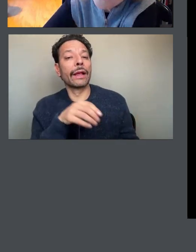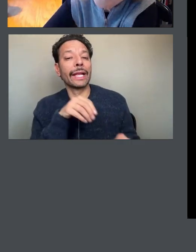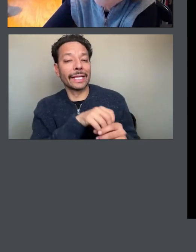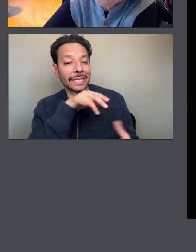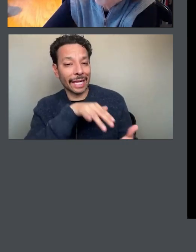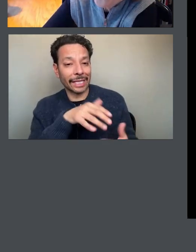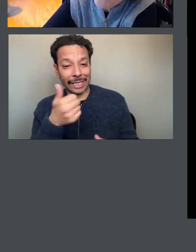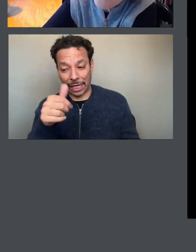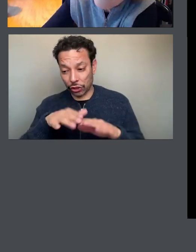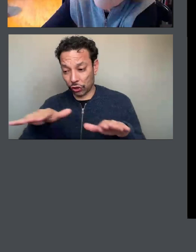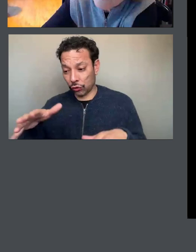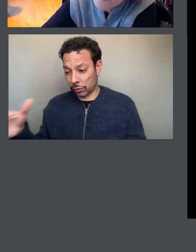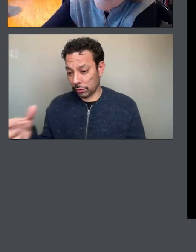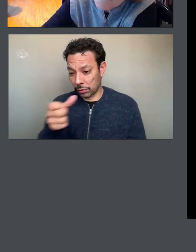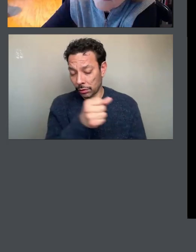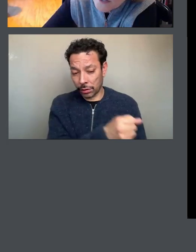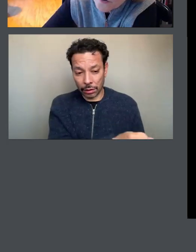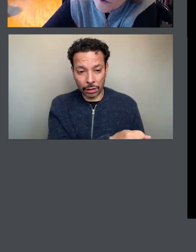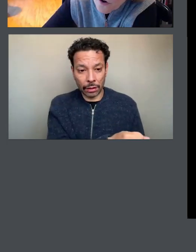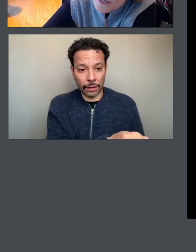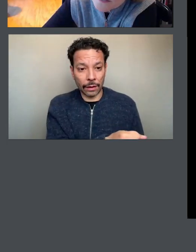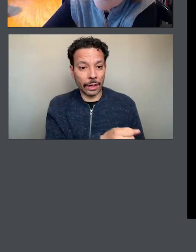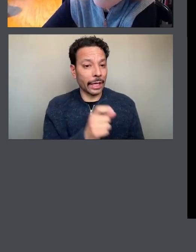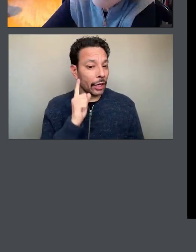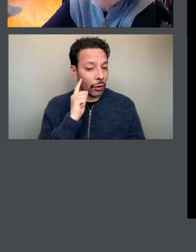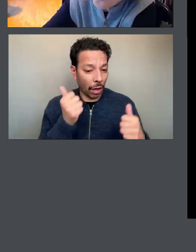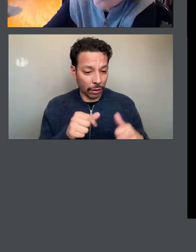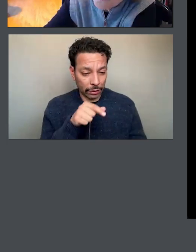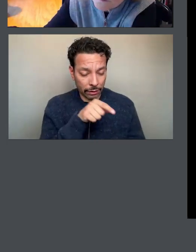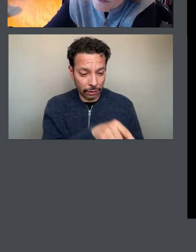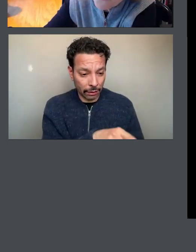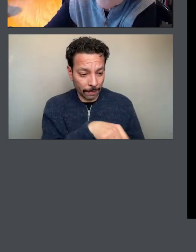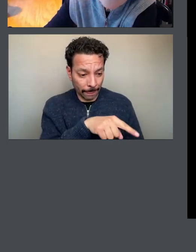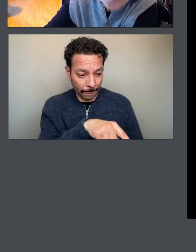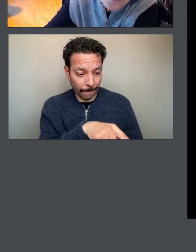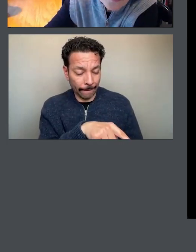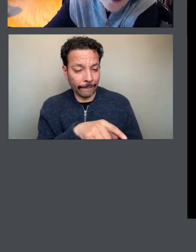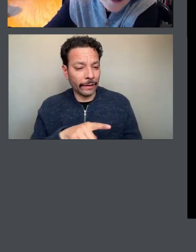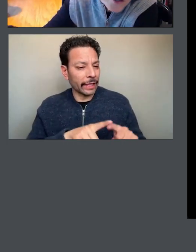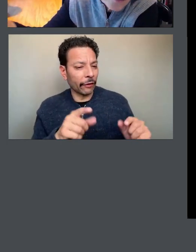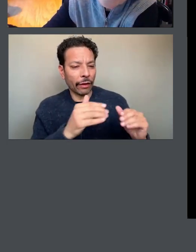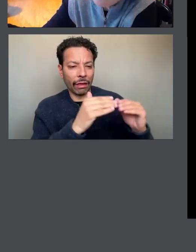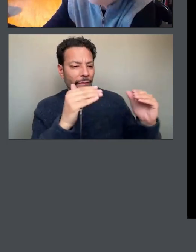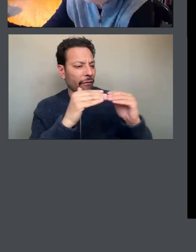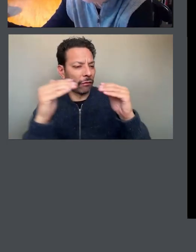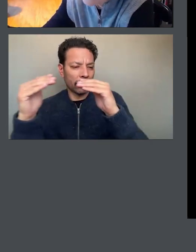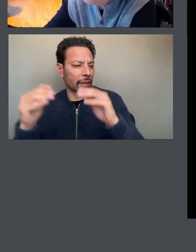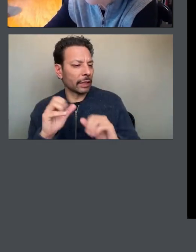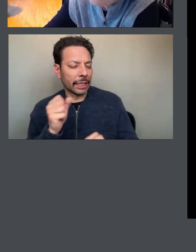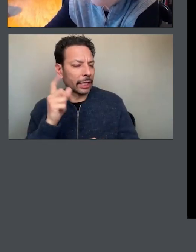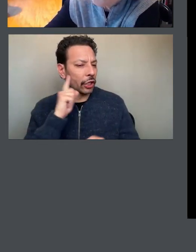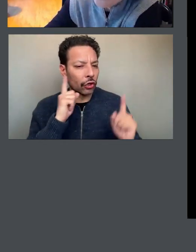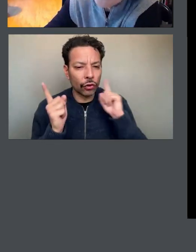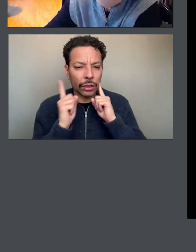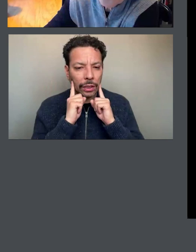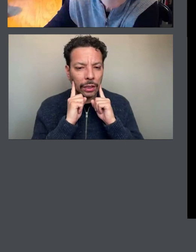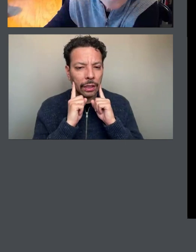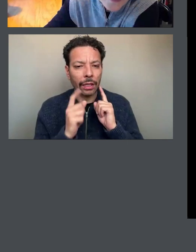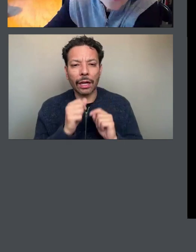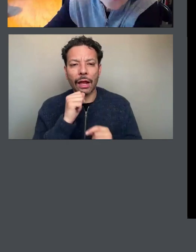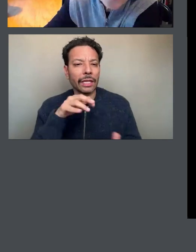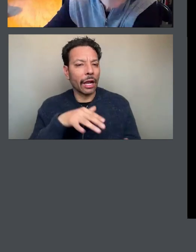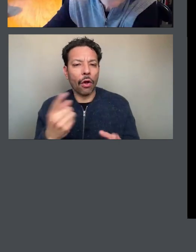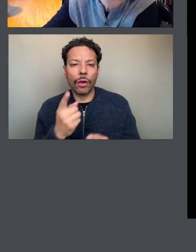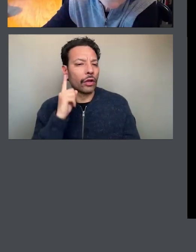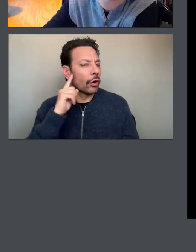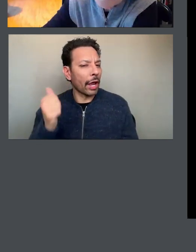children with hearing loss, and these were different levels of hearing. So this is not a study just of